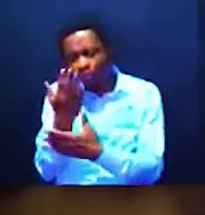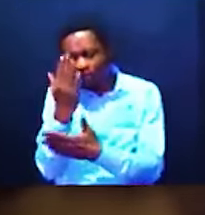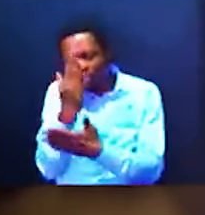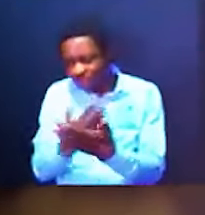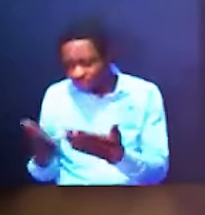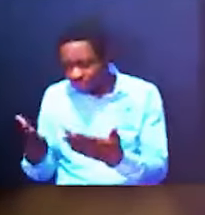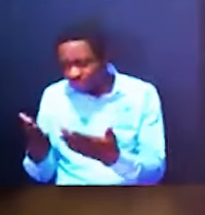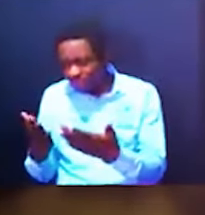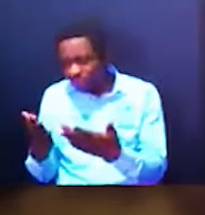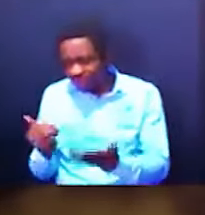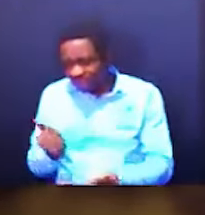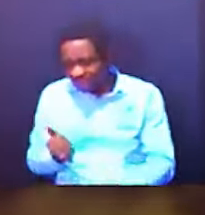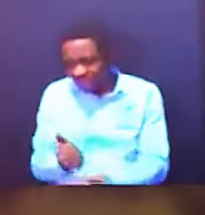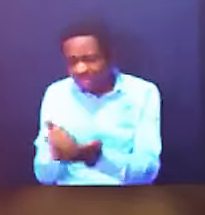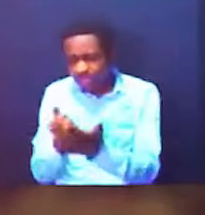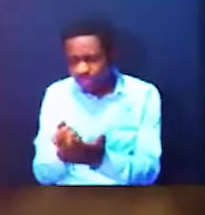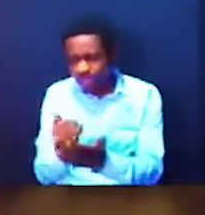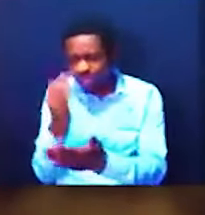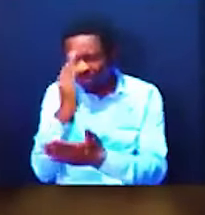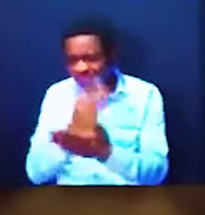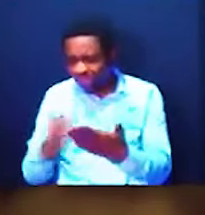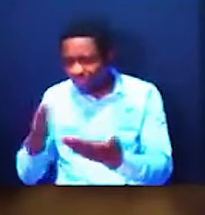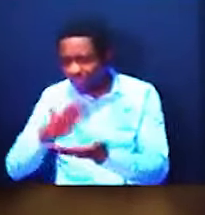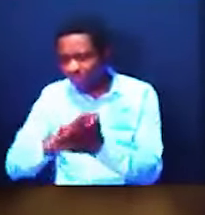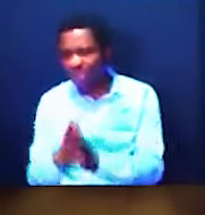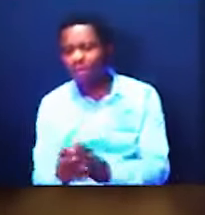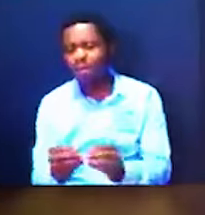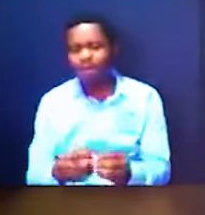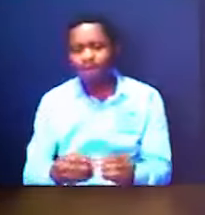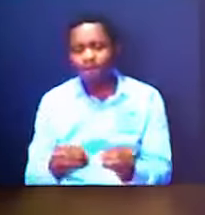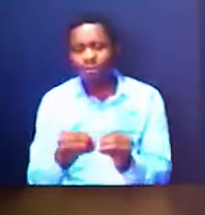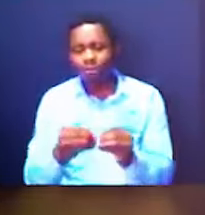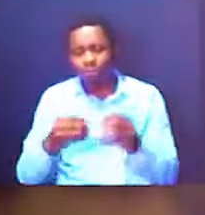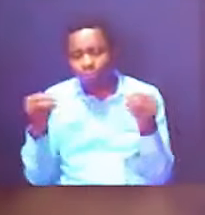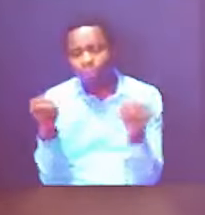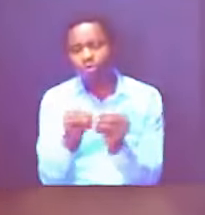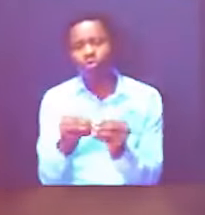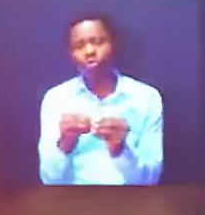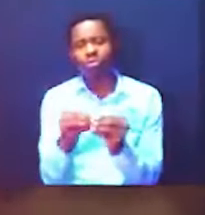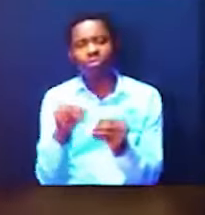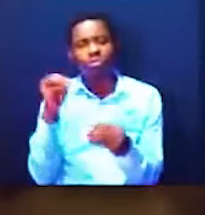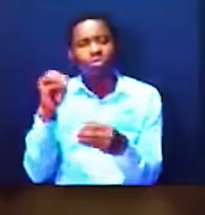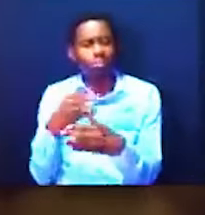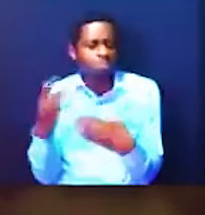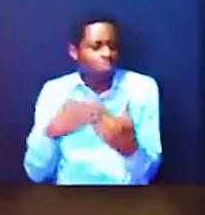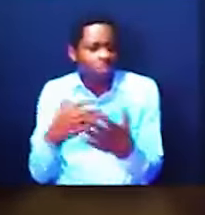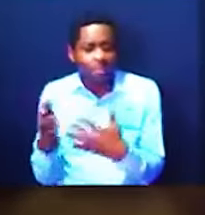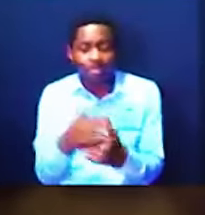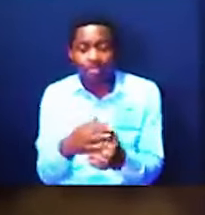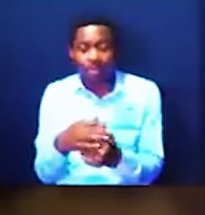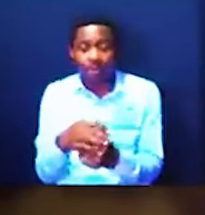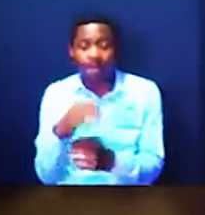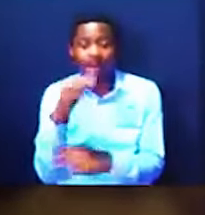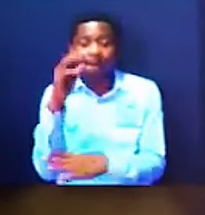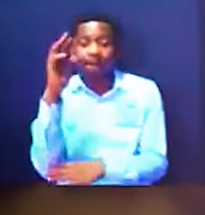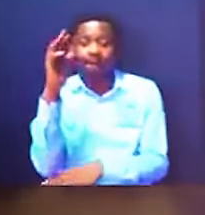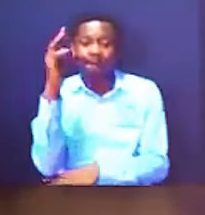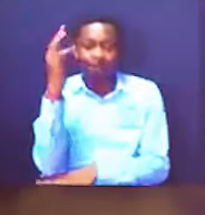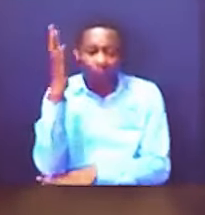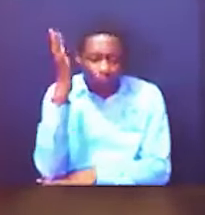propagative source of anything, whether of plant or the seeds